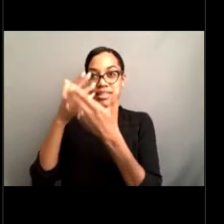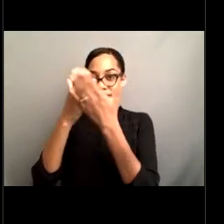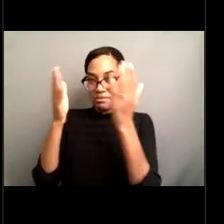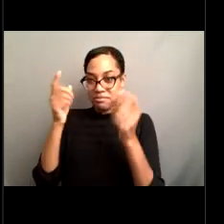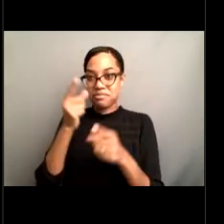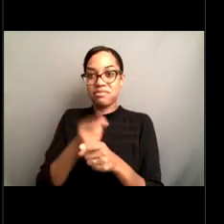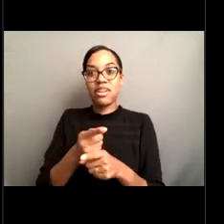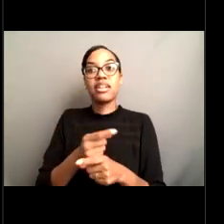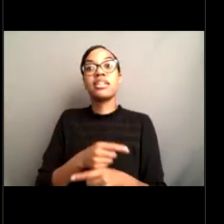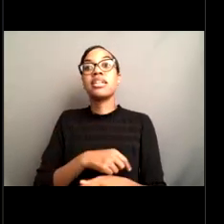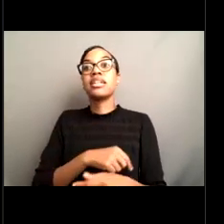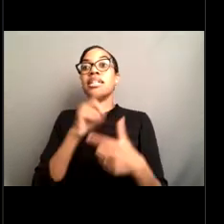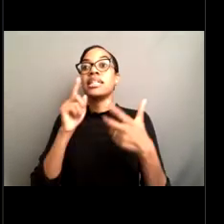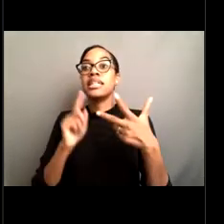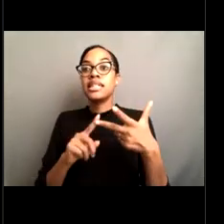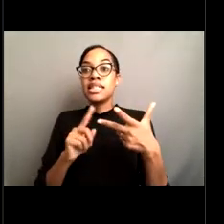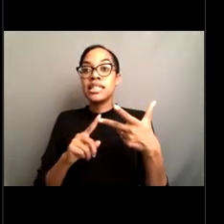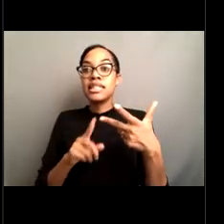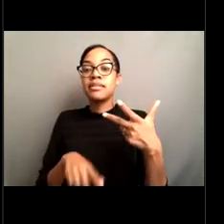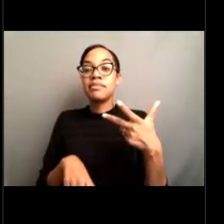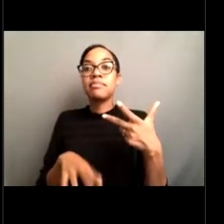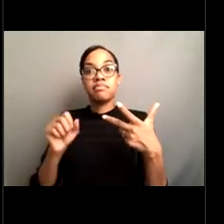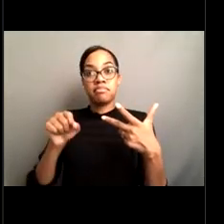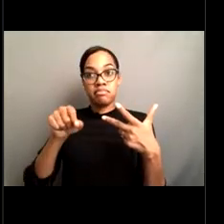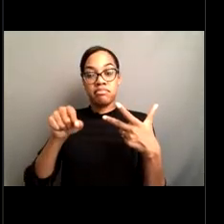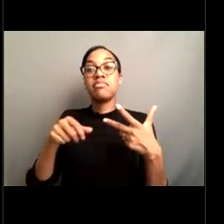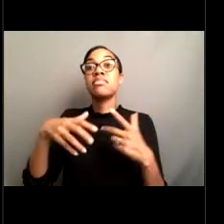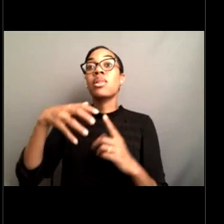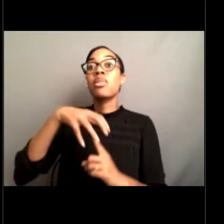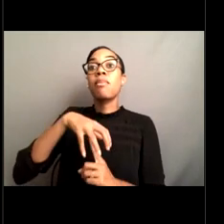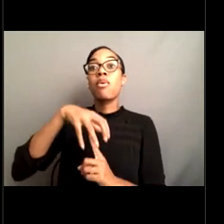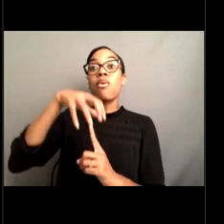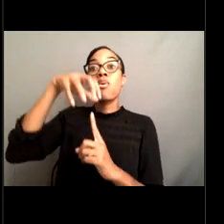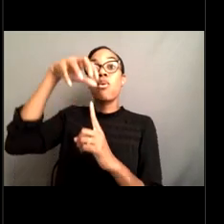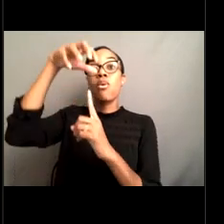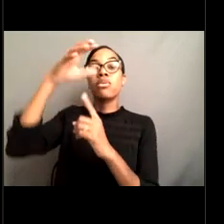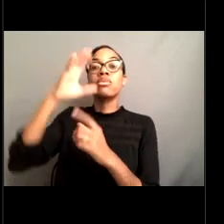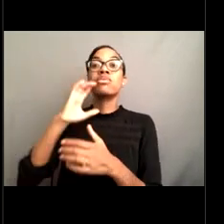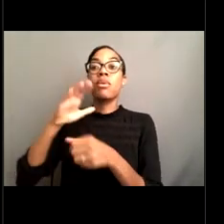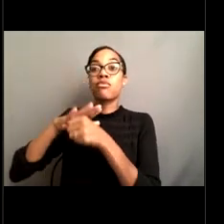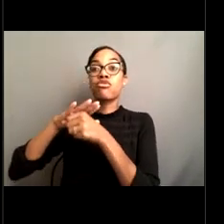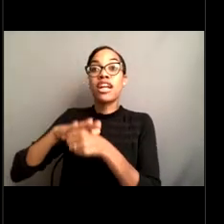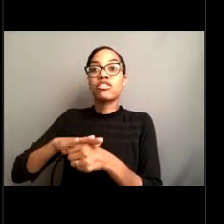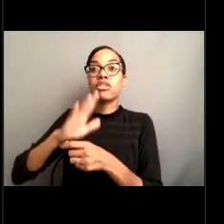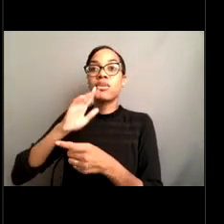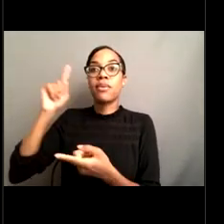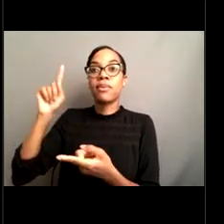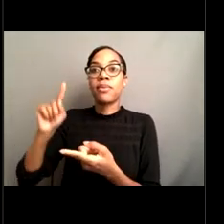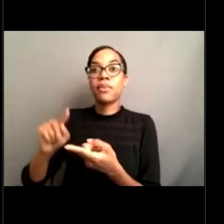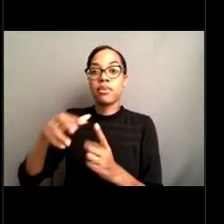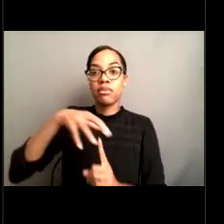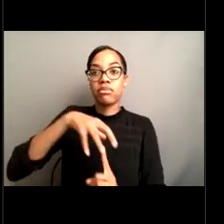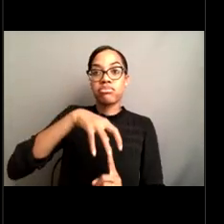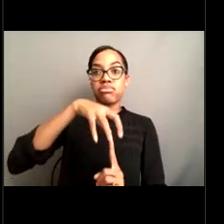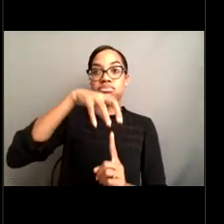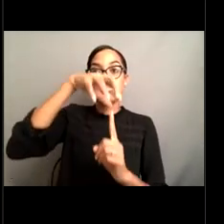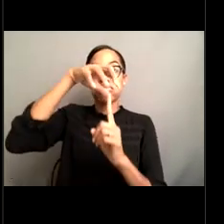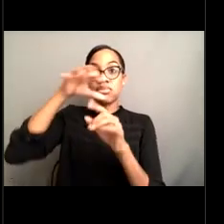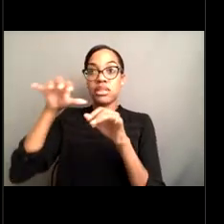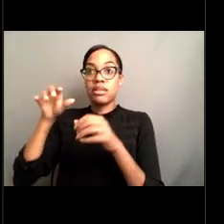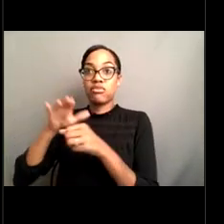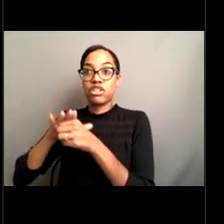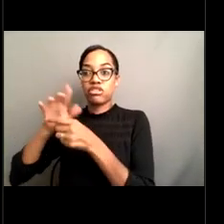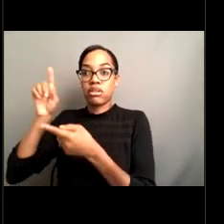that. But yeah, the pressure, as the balloon glows up, the pressure gets less and less, and it's measuring how fast the pressure decreases as